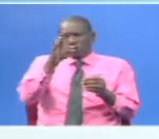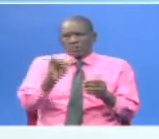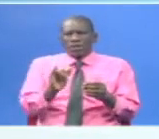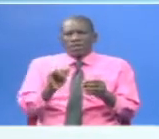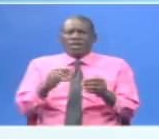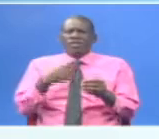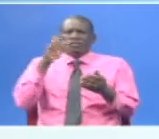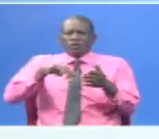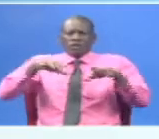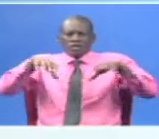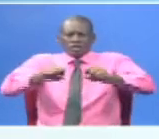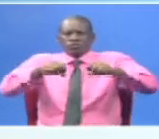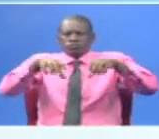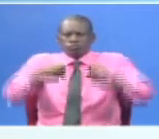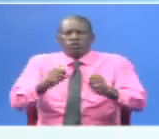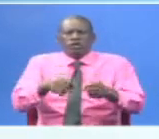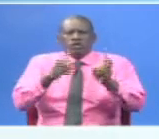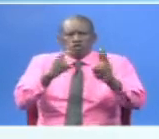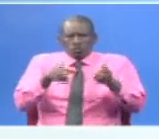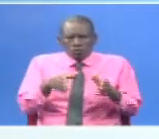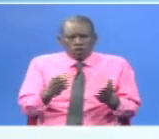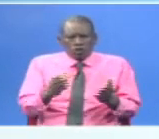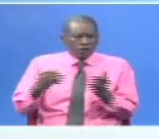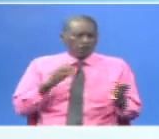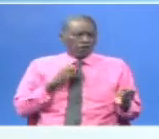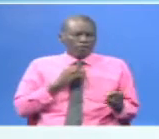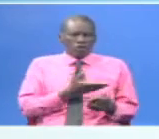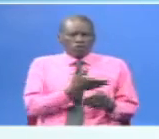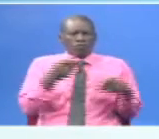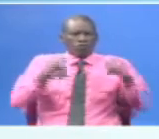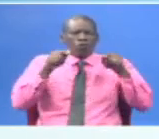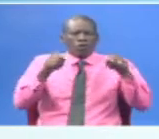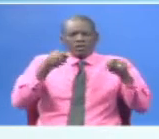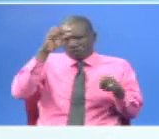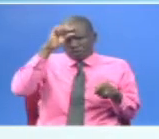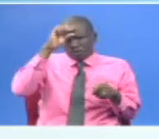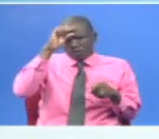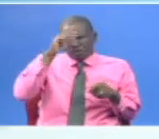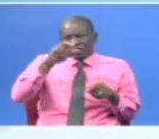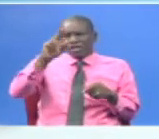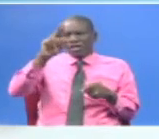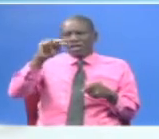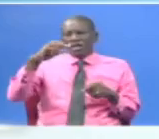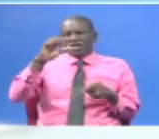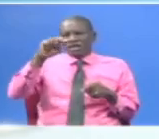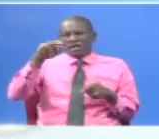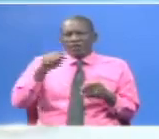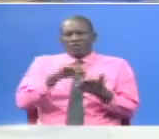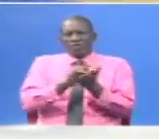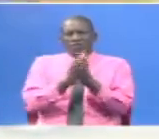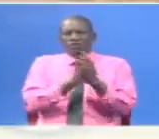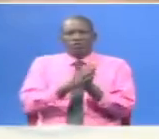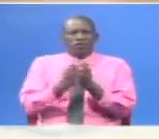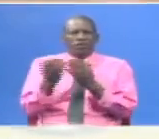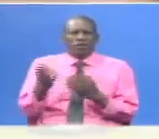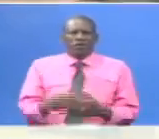kidnapping have become the method of instilling fear in those who criticize the government. Gina Kirori has that report for us.